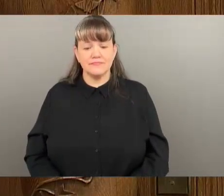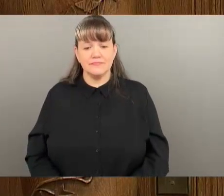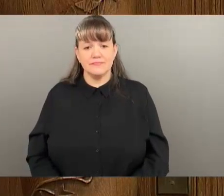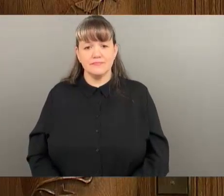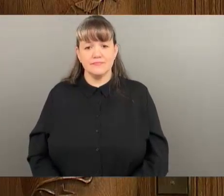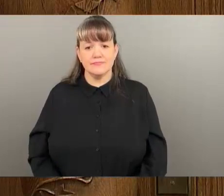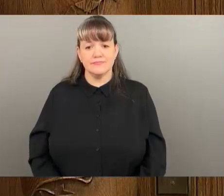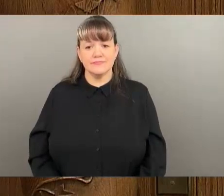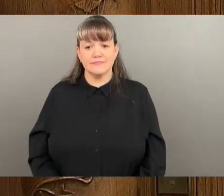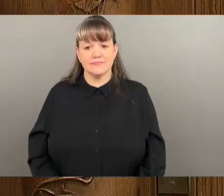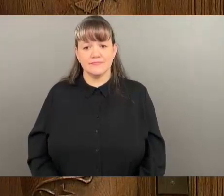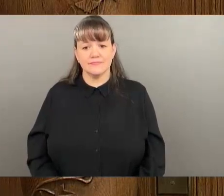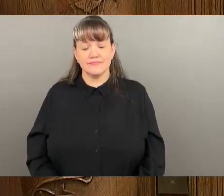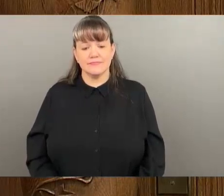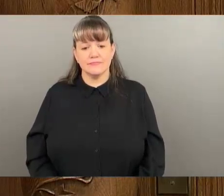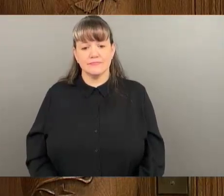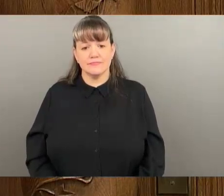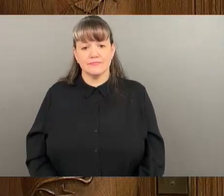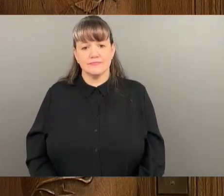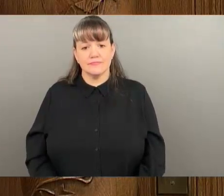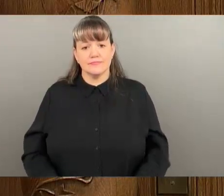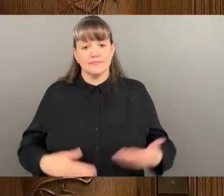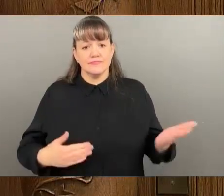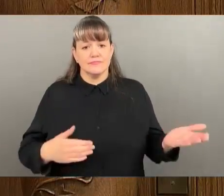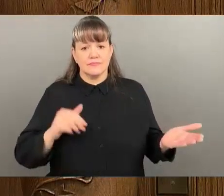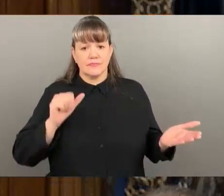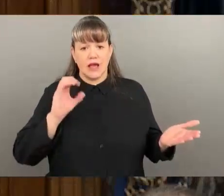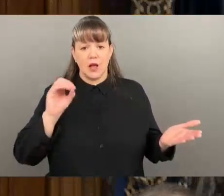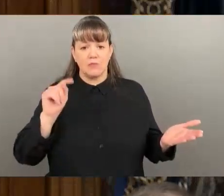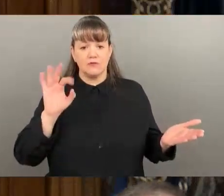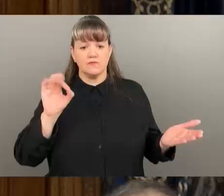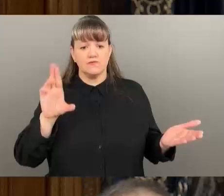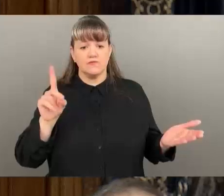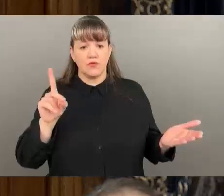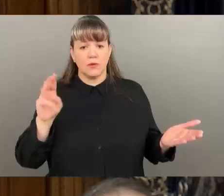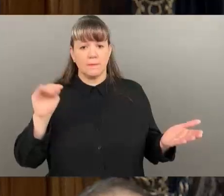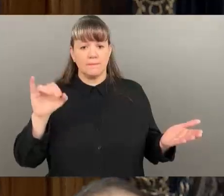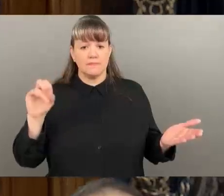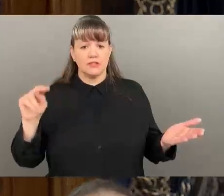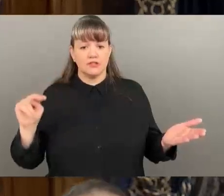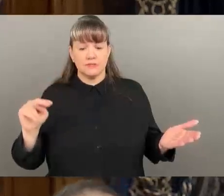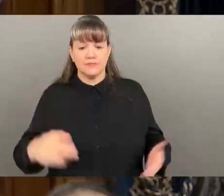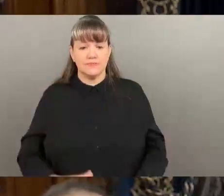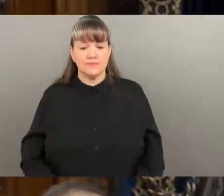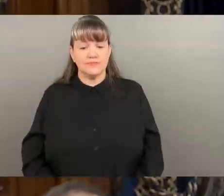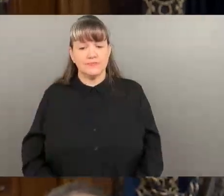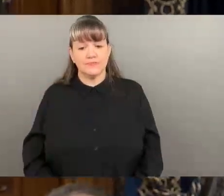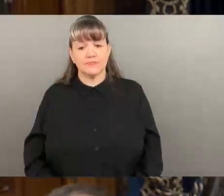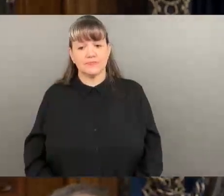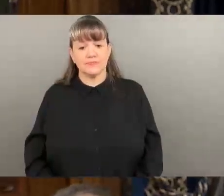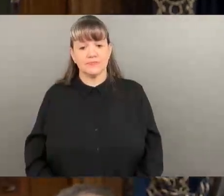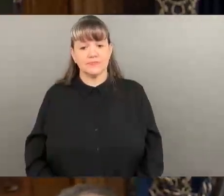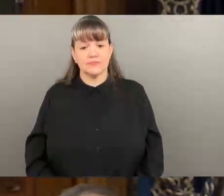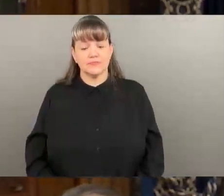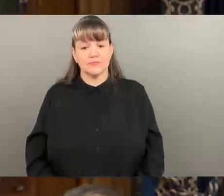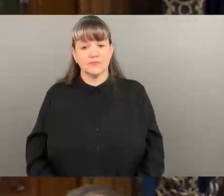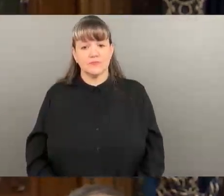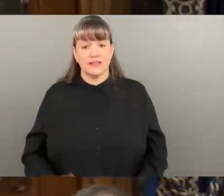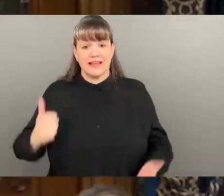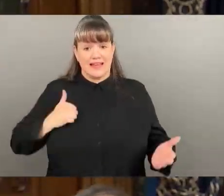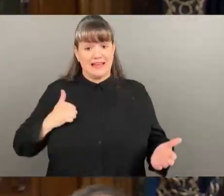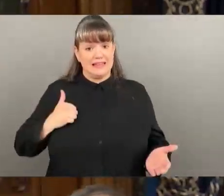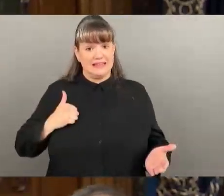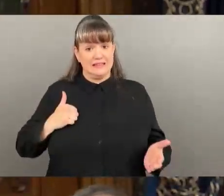Member for Abbotsford Mission. Mr. Speaker, a Canadian-trained neurologist endorsed by BC